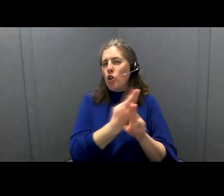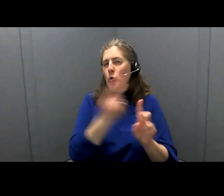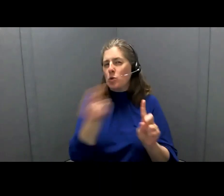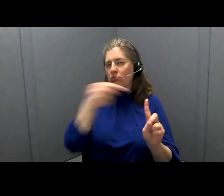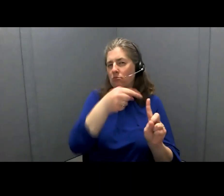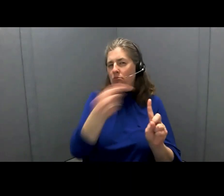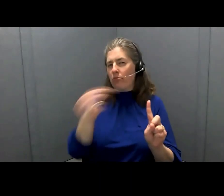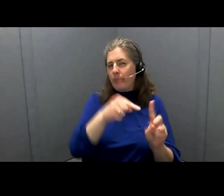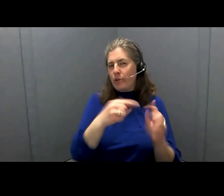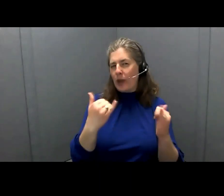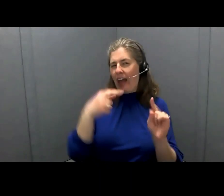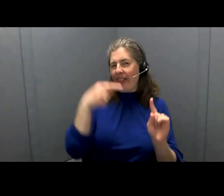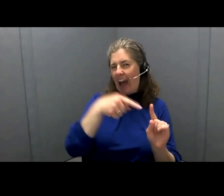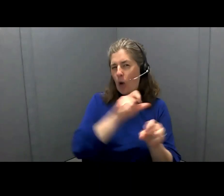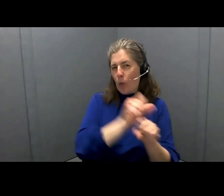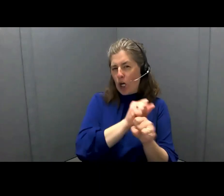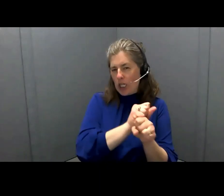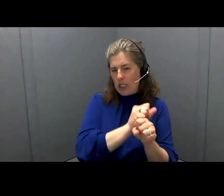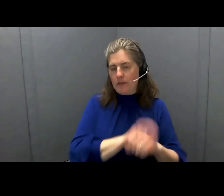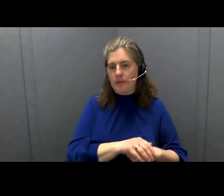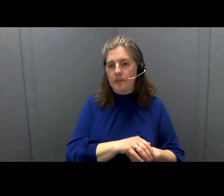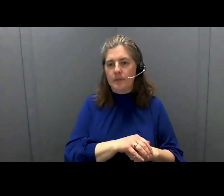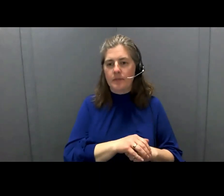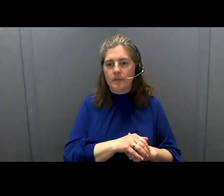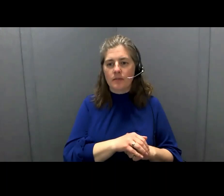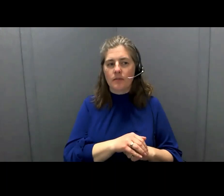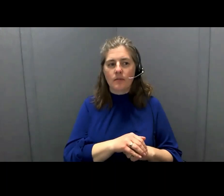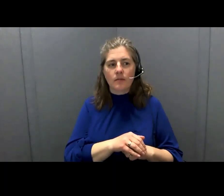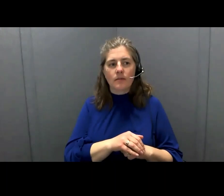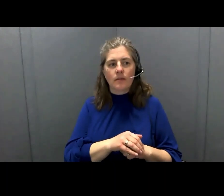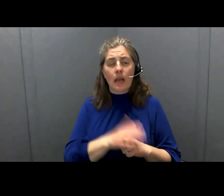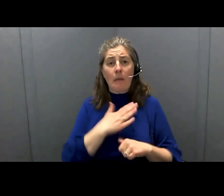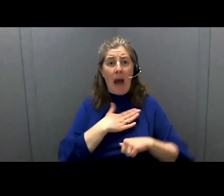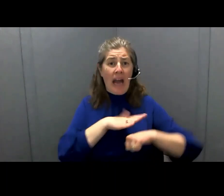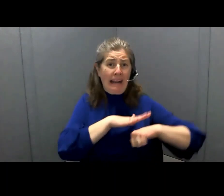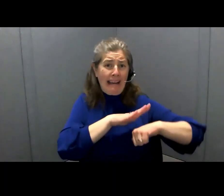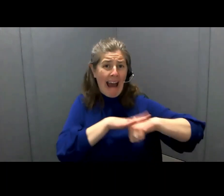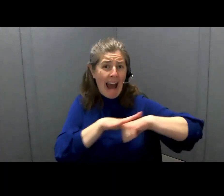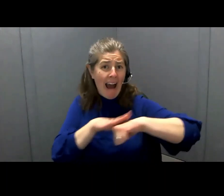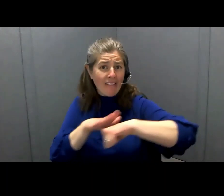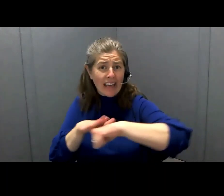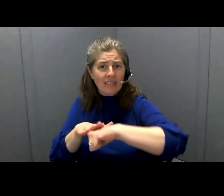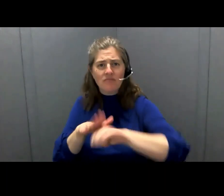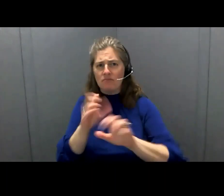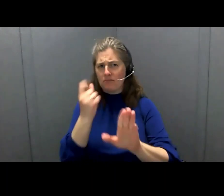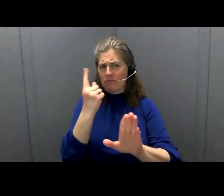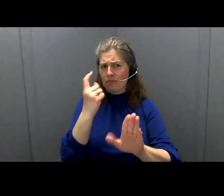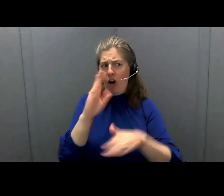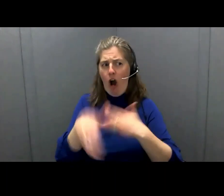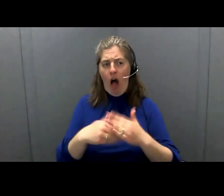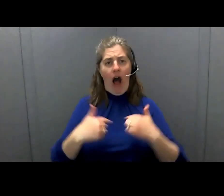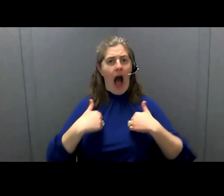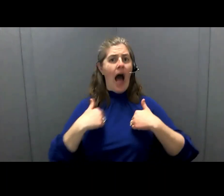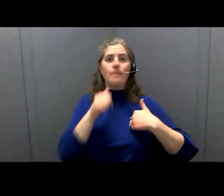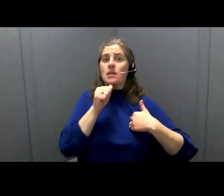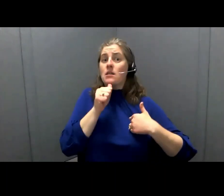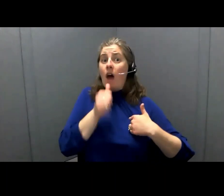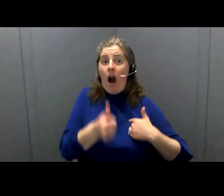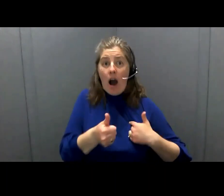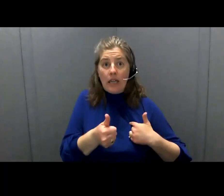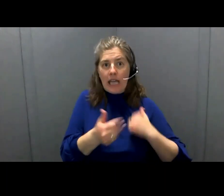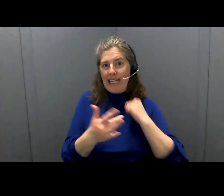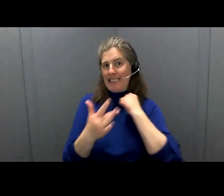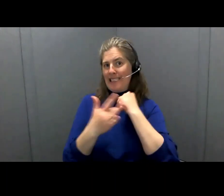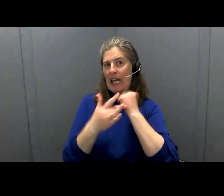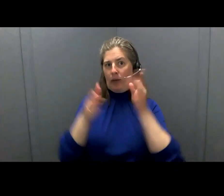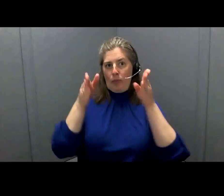today. So I wanted my caveat and to all of this is I am not a tech